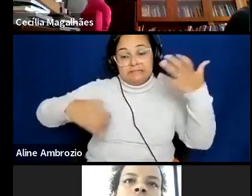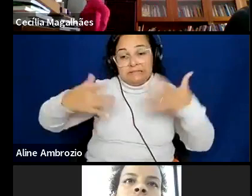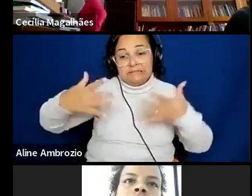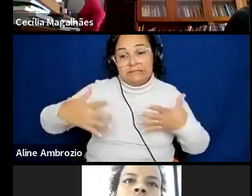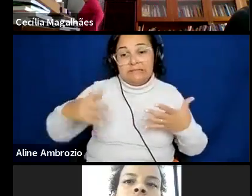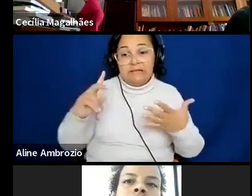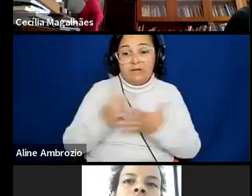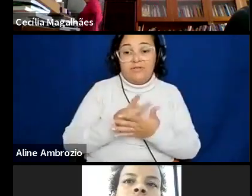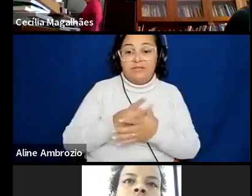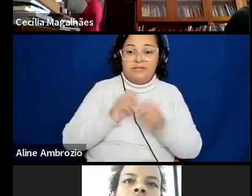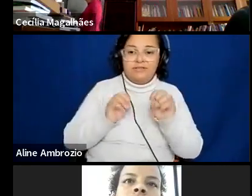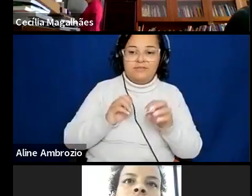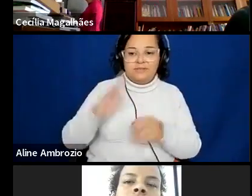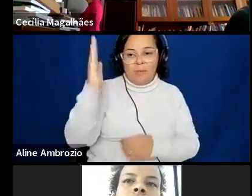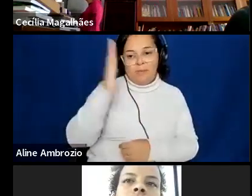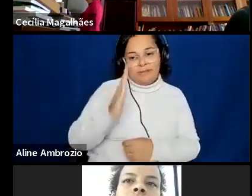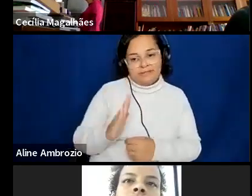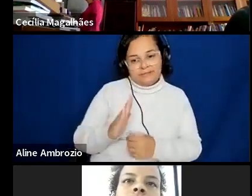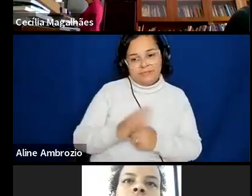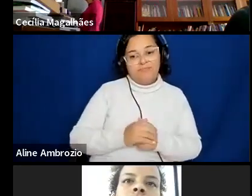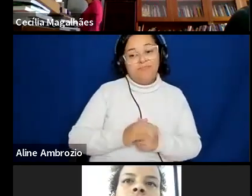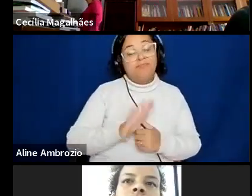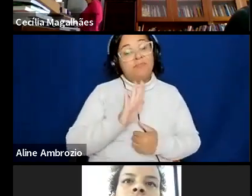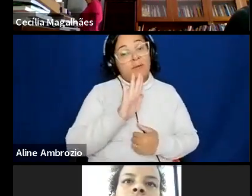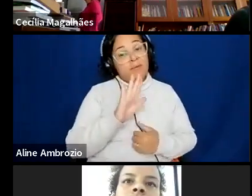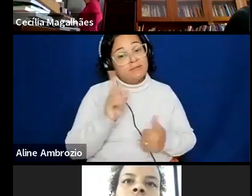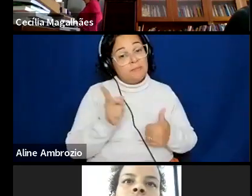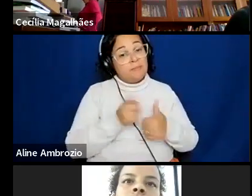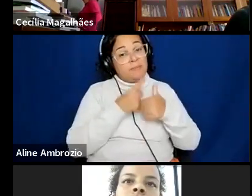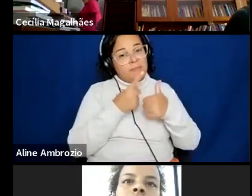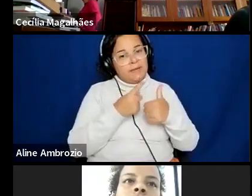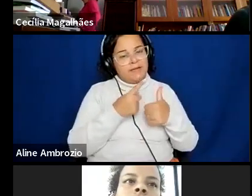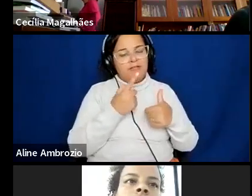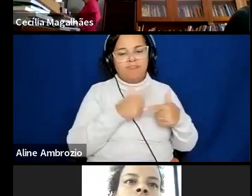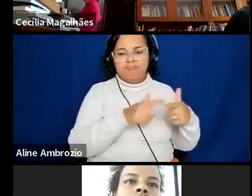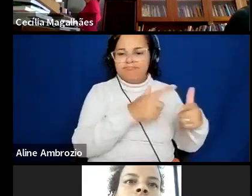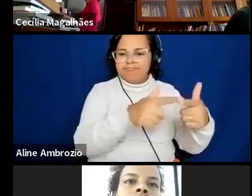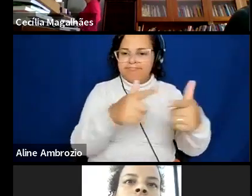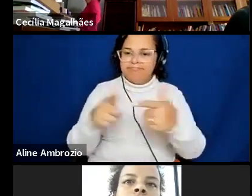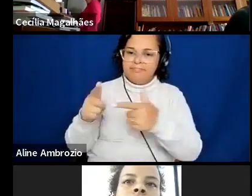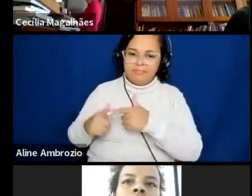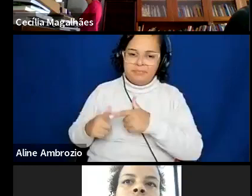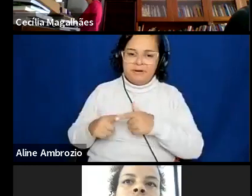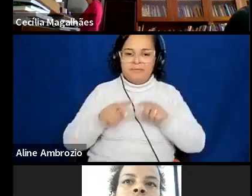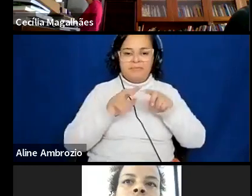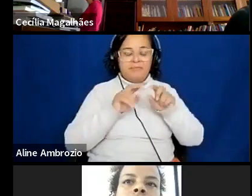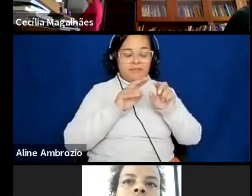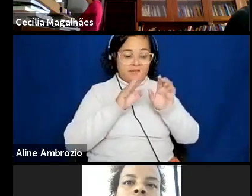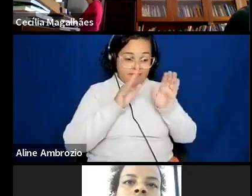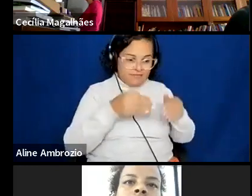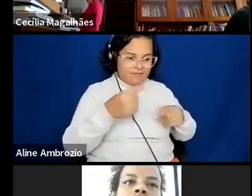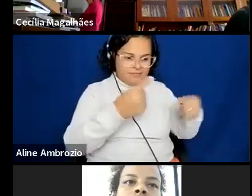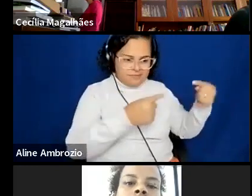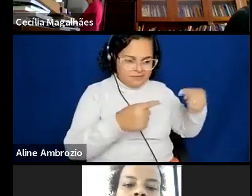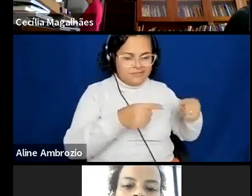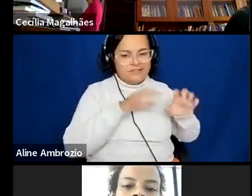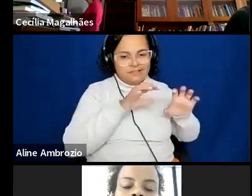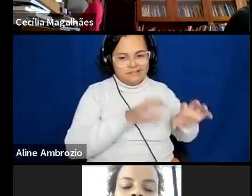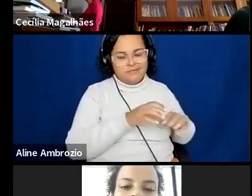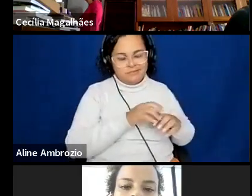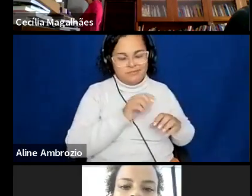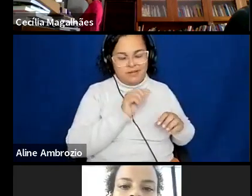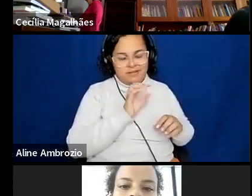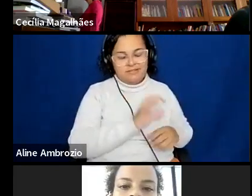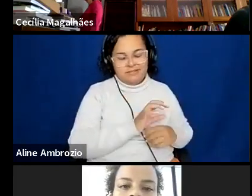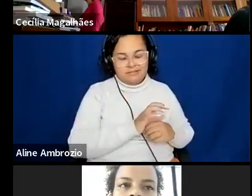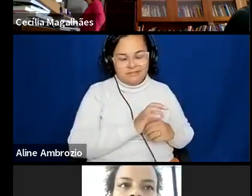it's a general political problem, and therefore, is there hope to be gained in a change, in a future